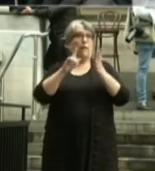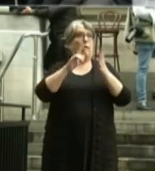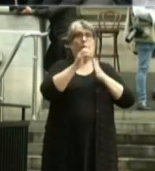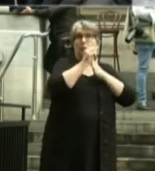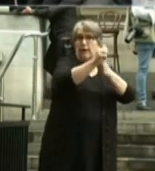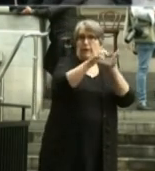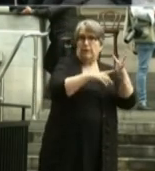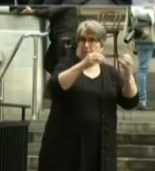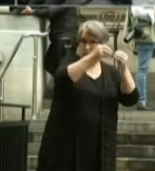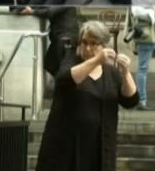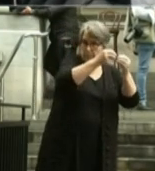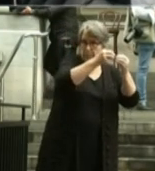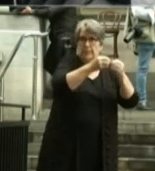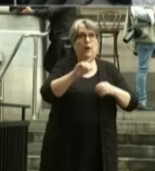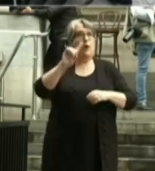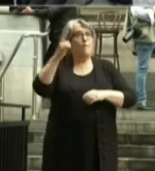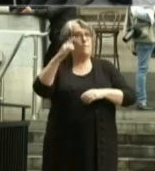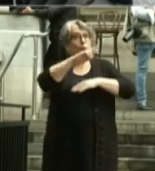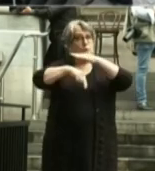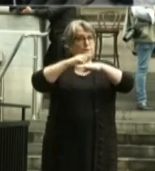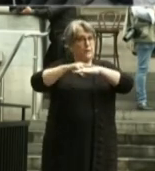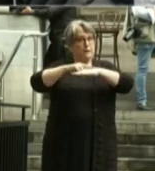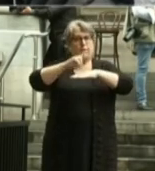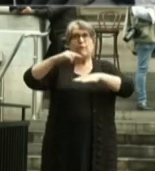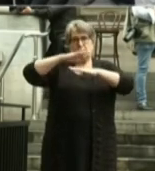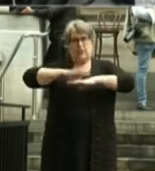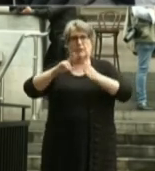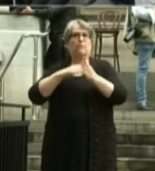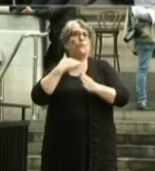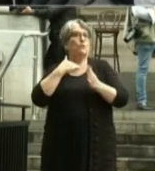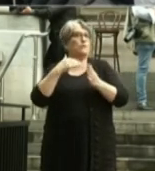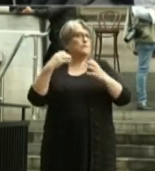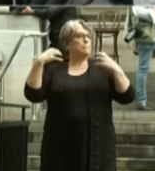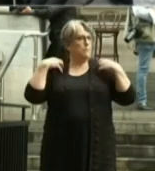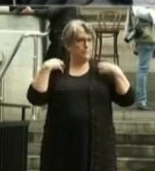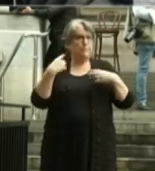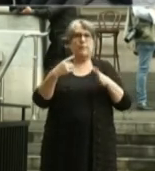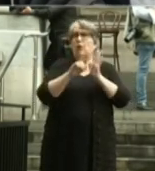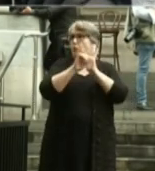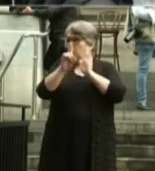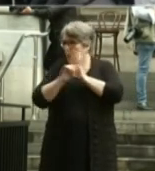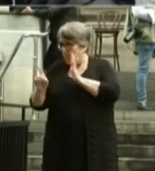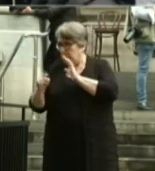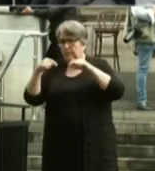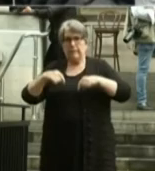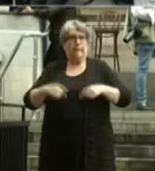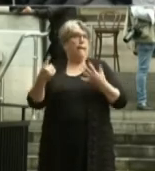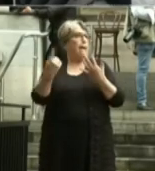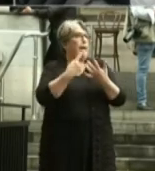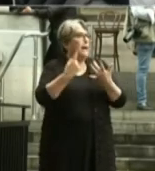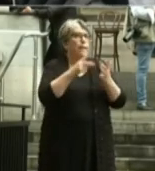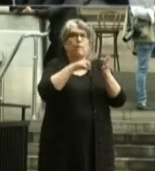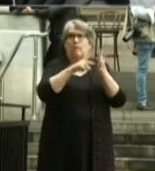Opposition, Commissioner for First Nations Voice, First Nations representatives, and